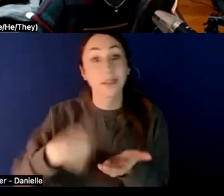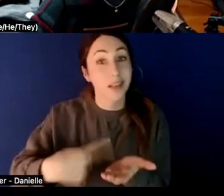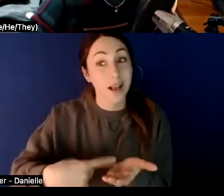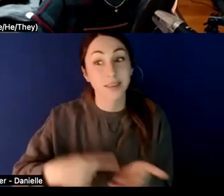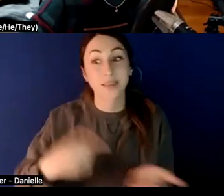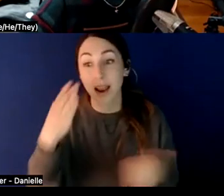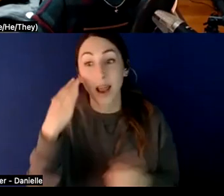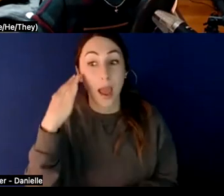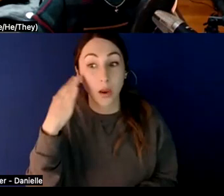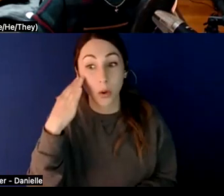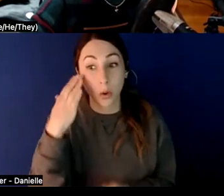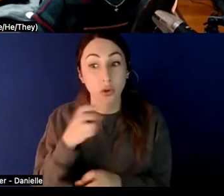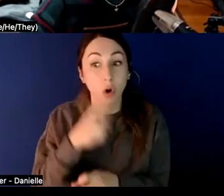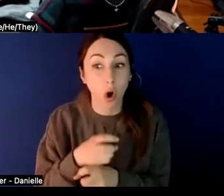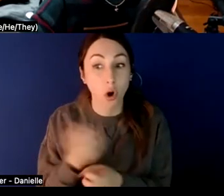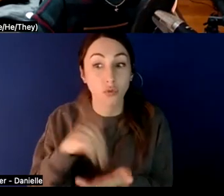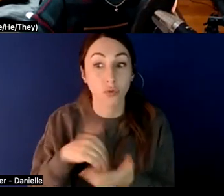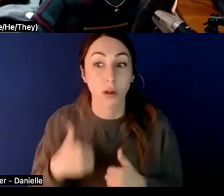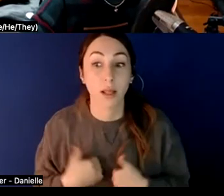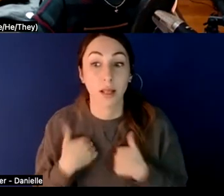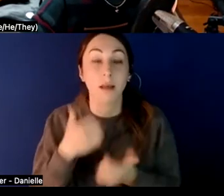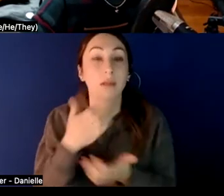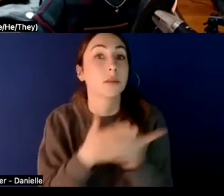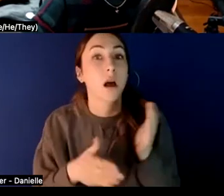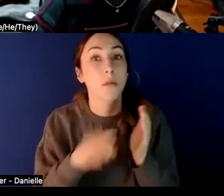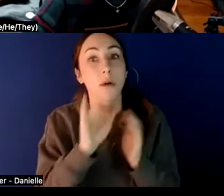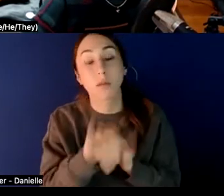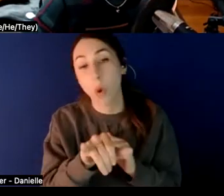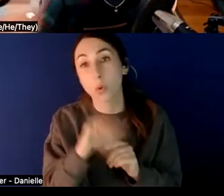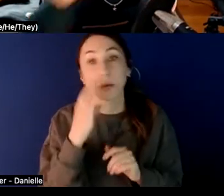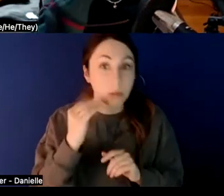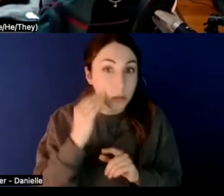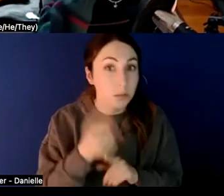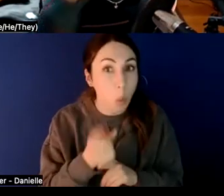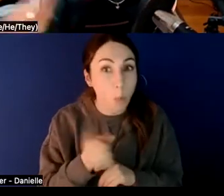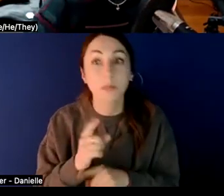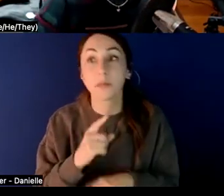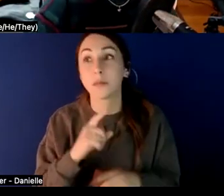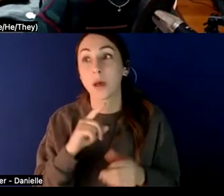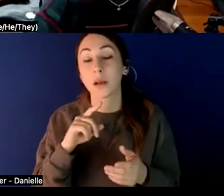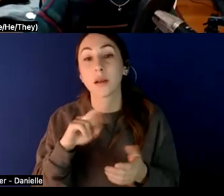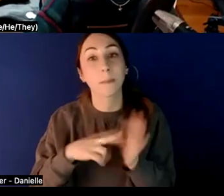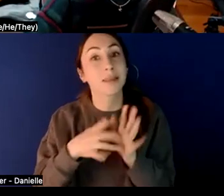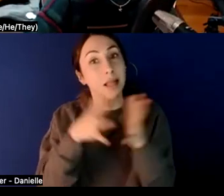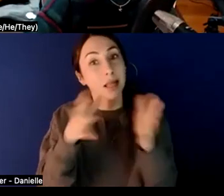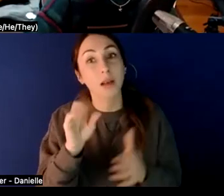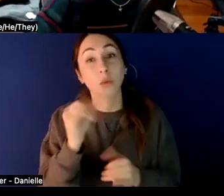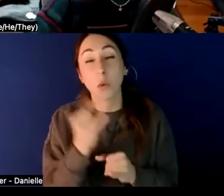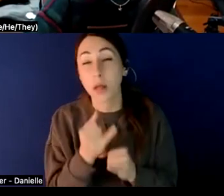it's been really hard to relive some of these moments, and it means so much. And so for the last few minutes,